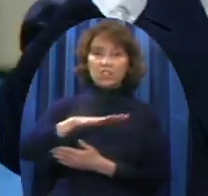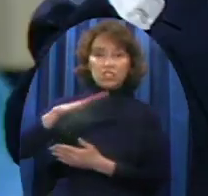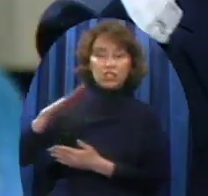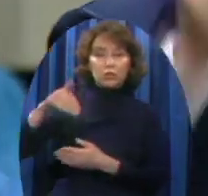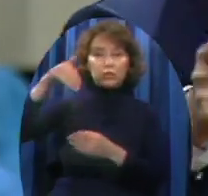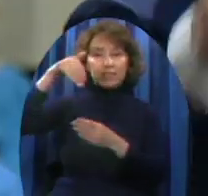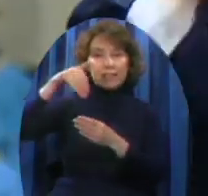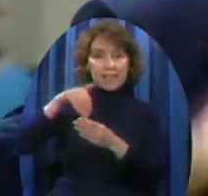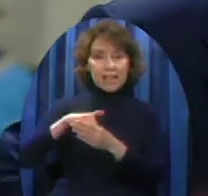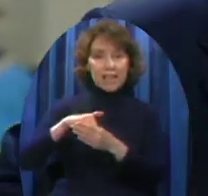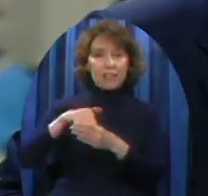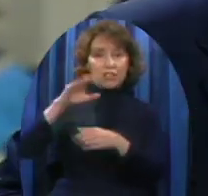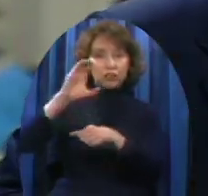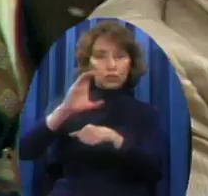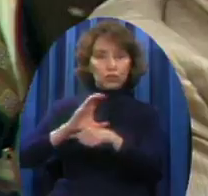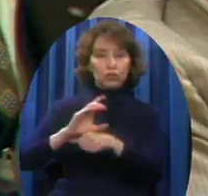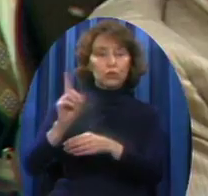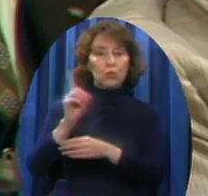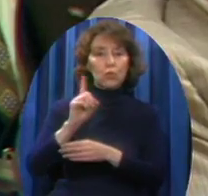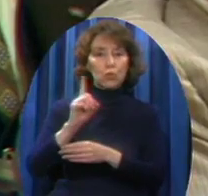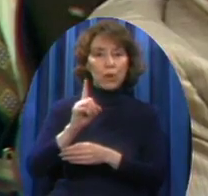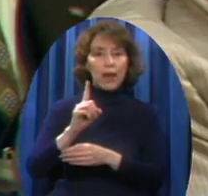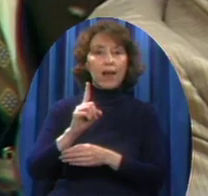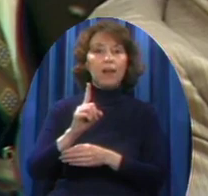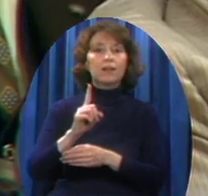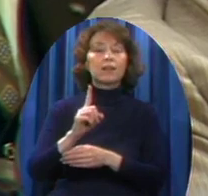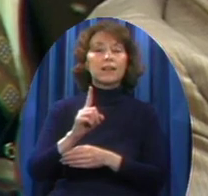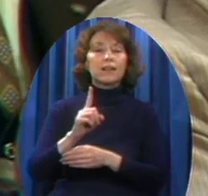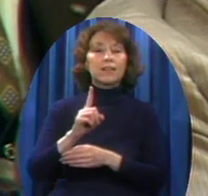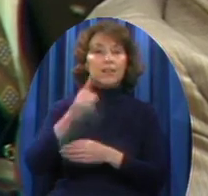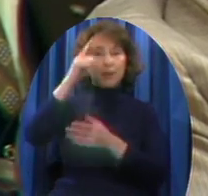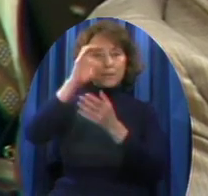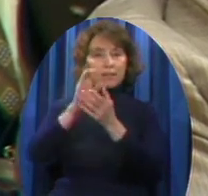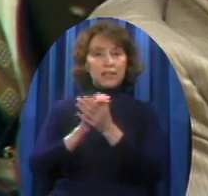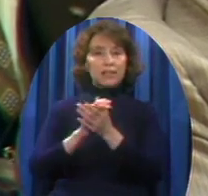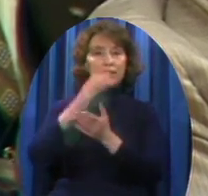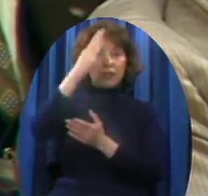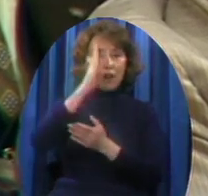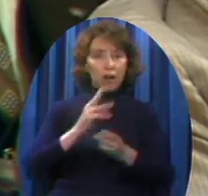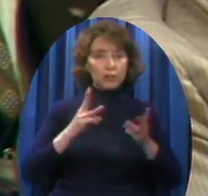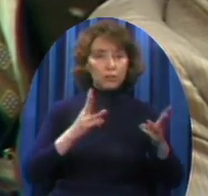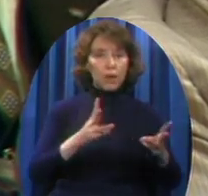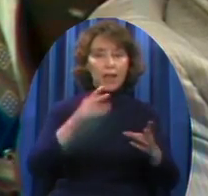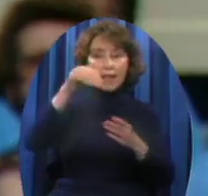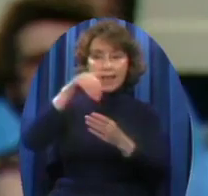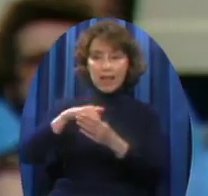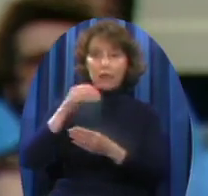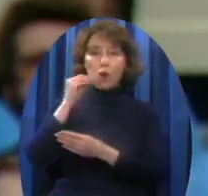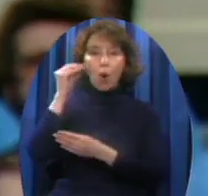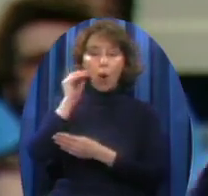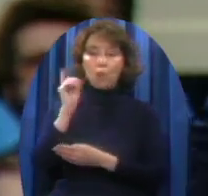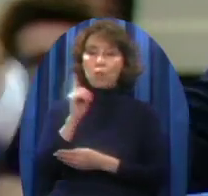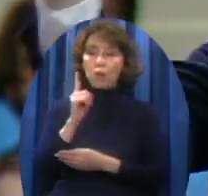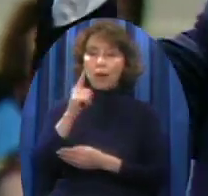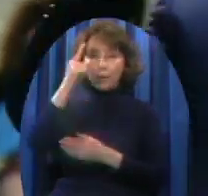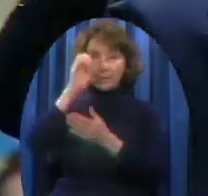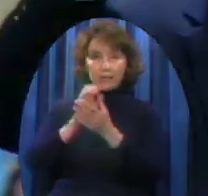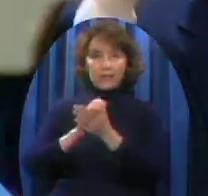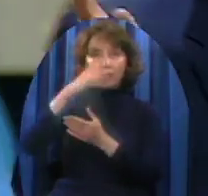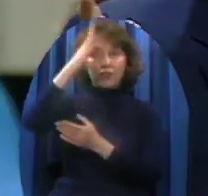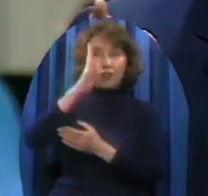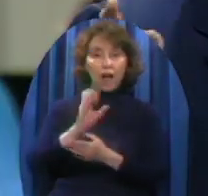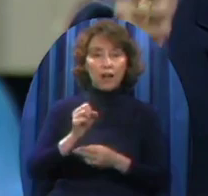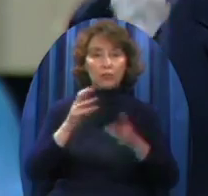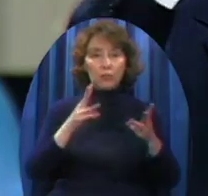where they're under godly parents. And if you've got your sons and daughters in that kind of environment, I want to tell you, you're going to produce